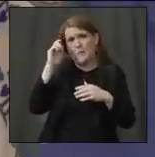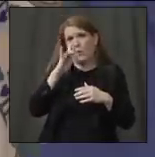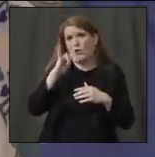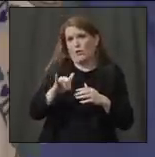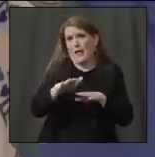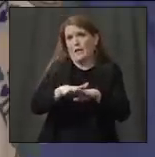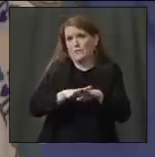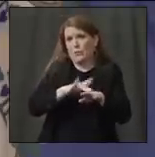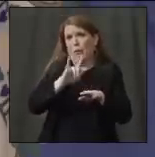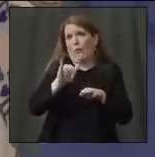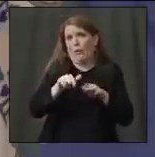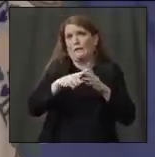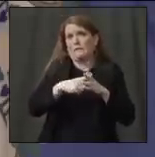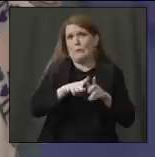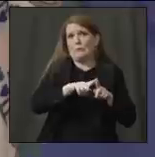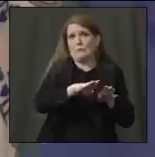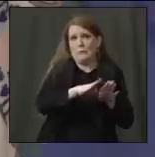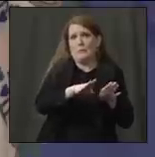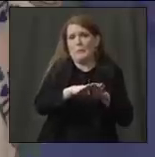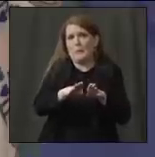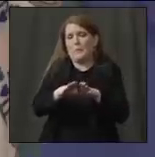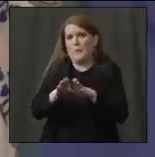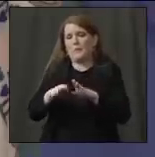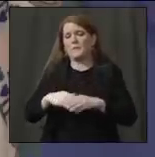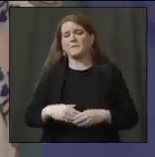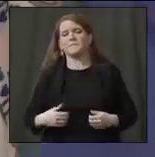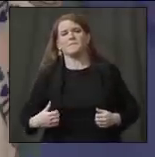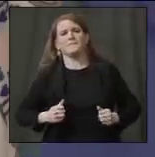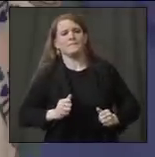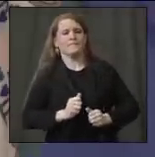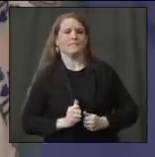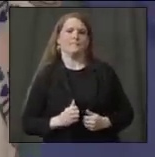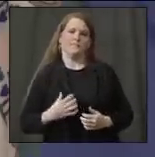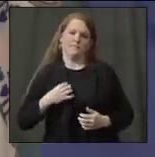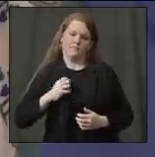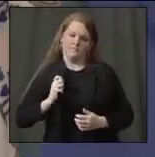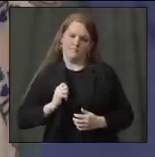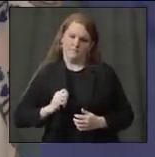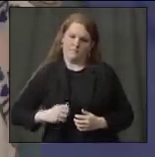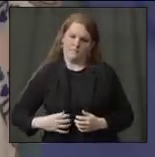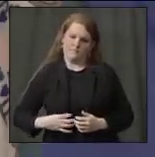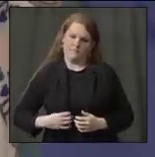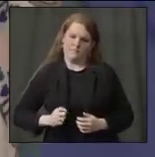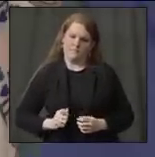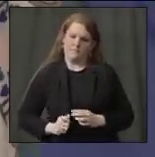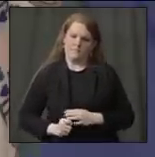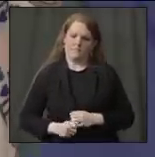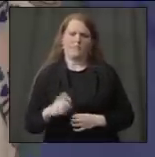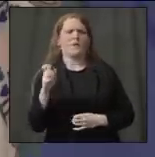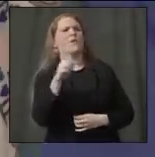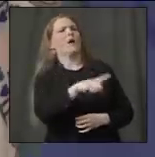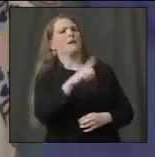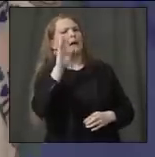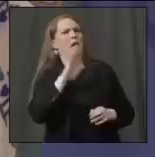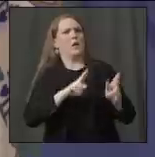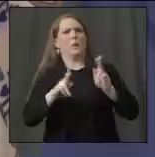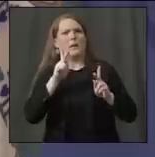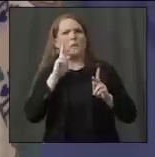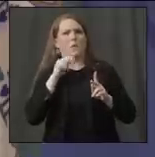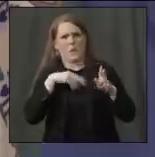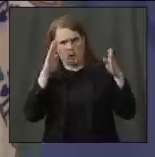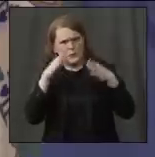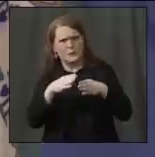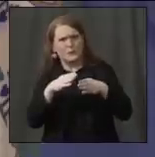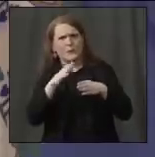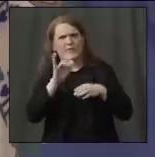People are going to jump on your phrasing there of what might happen in 7 to 10 days. So I want to ask, the